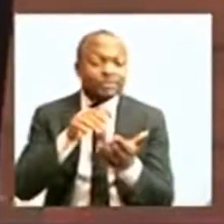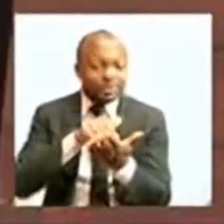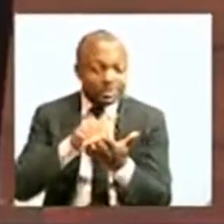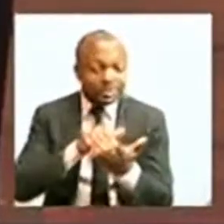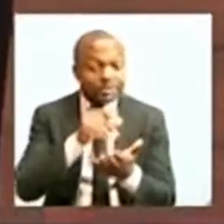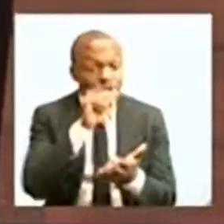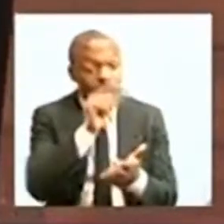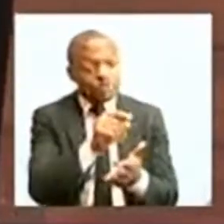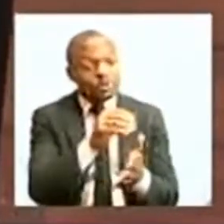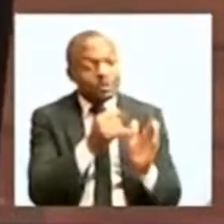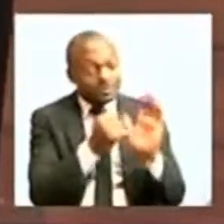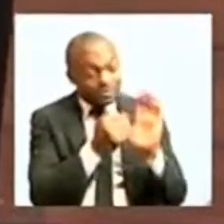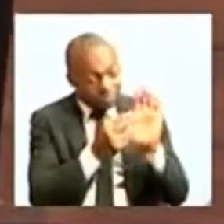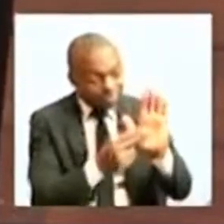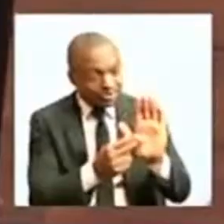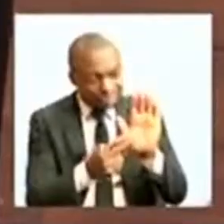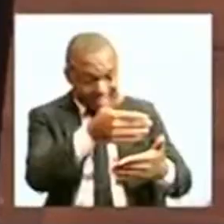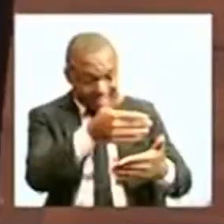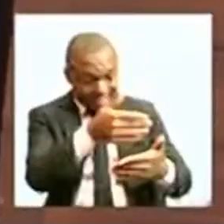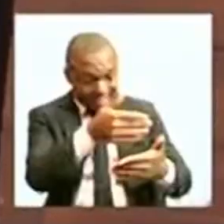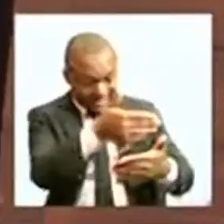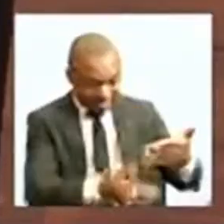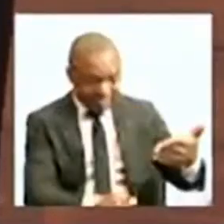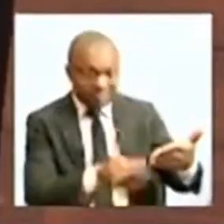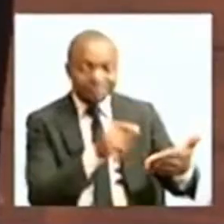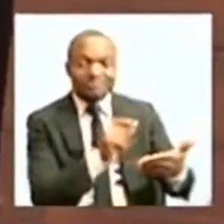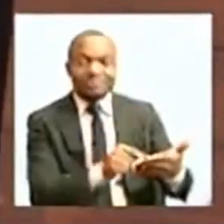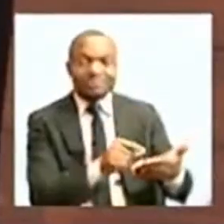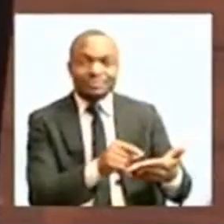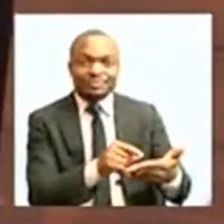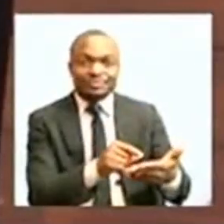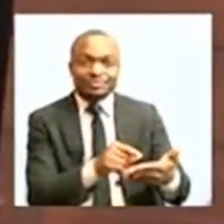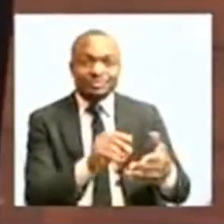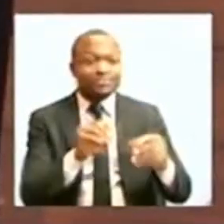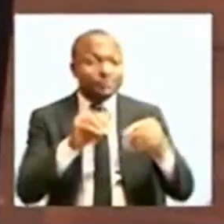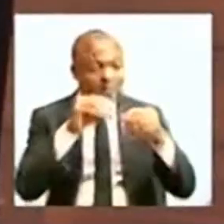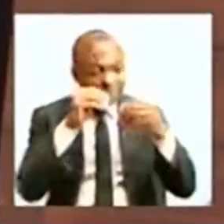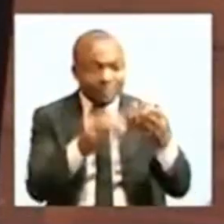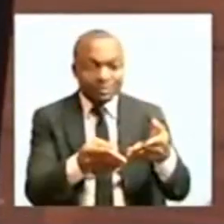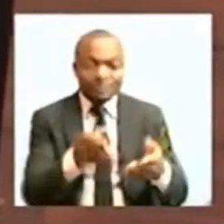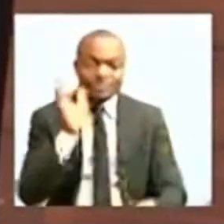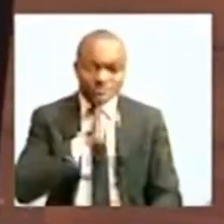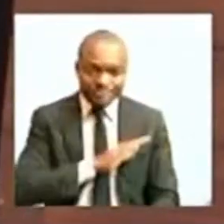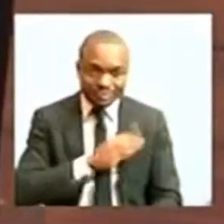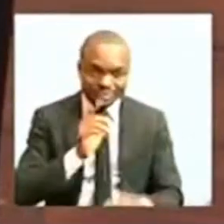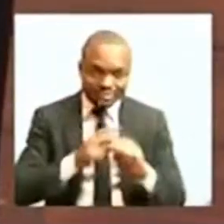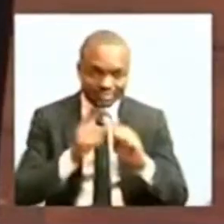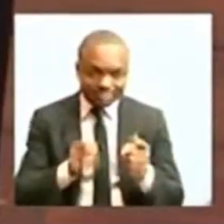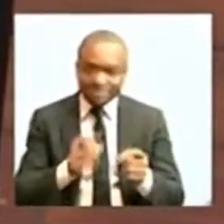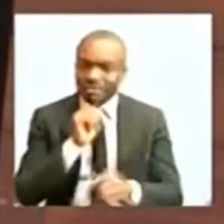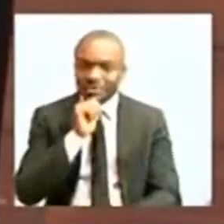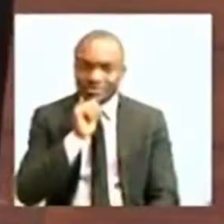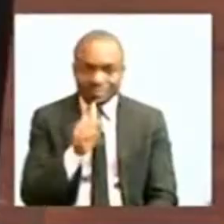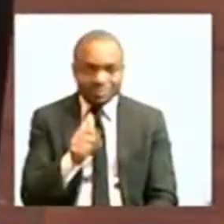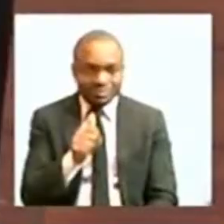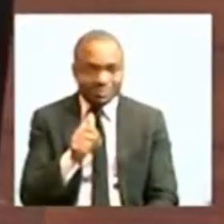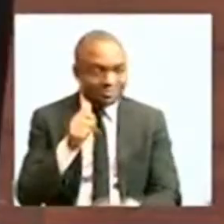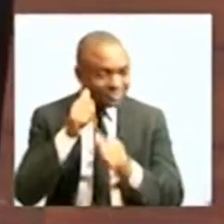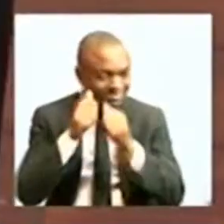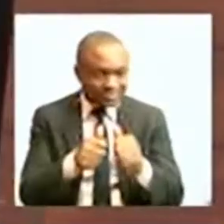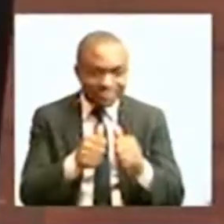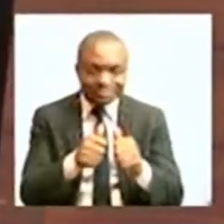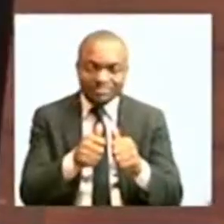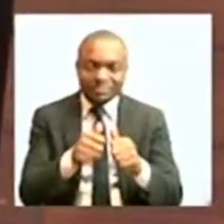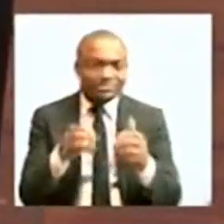have highlighted, everything here, you have fed them, we have given them, but they don't follow, they are